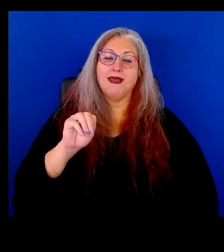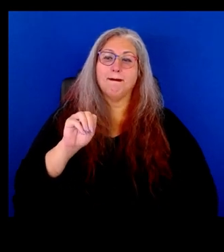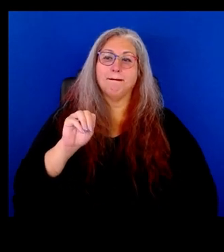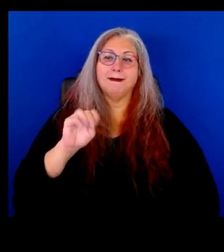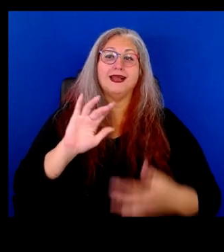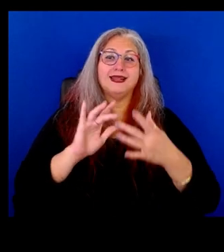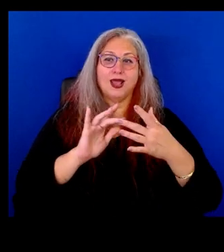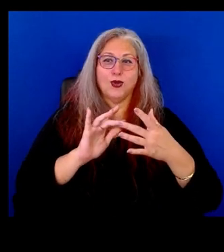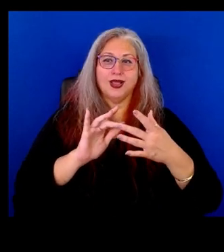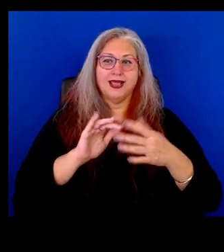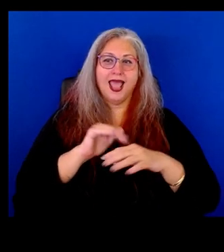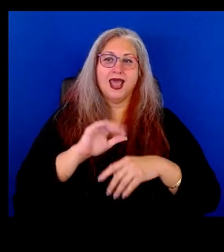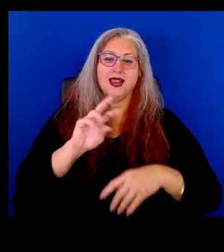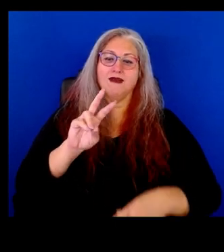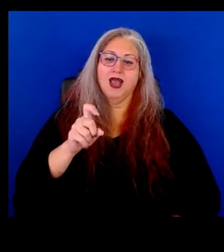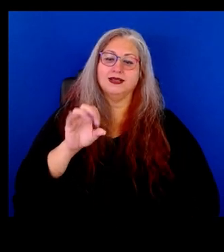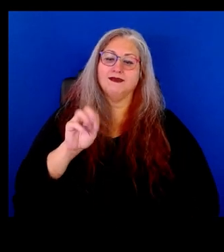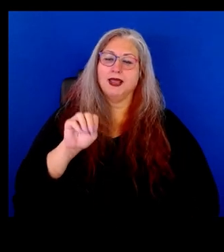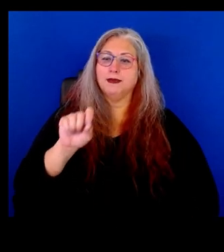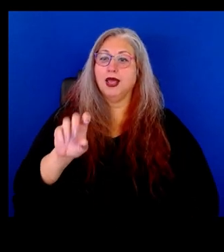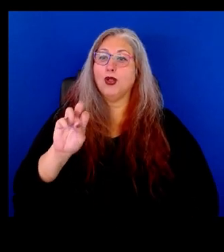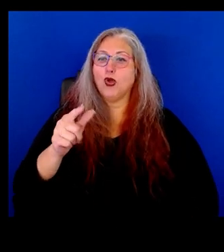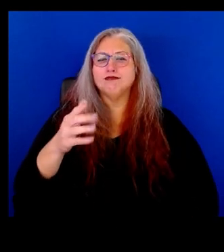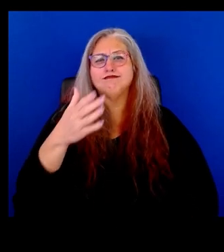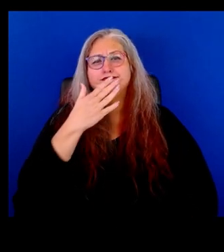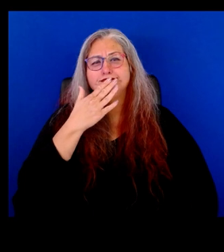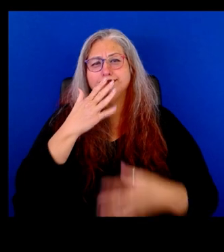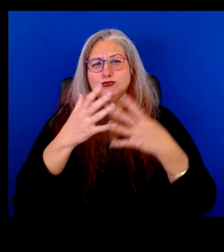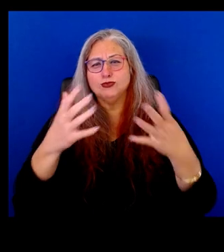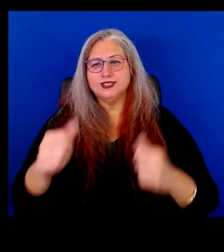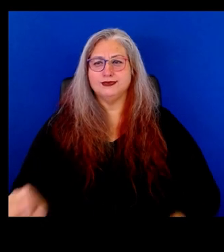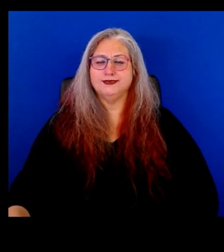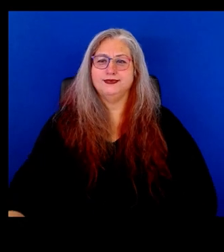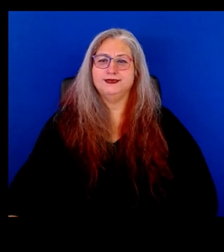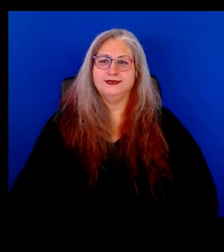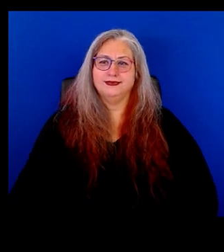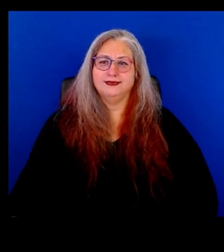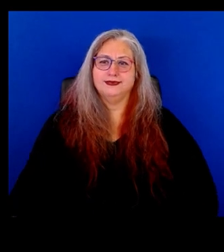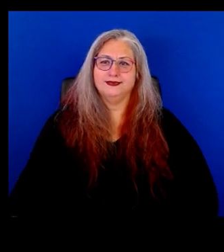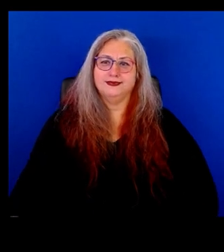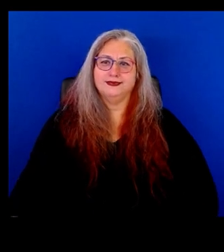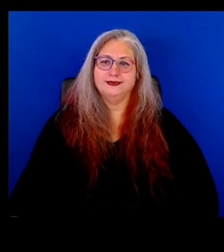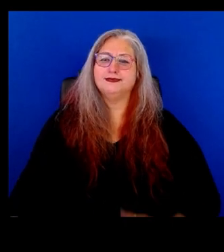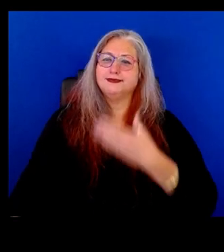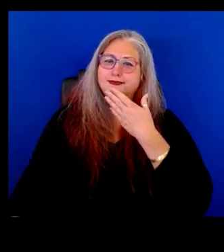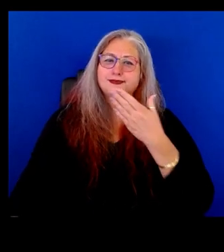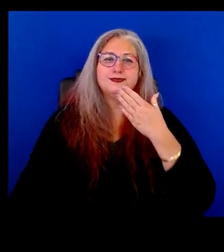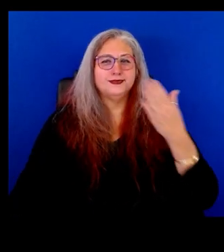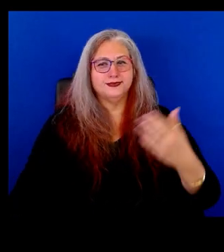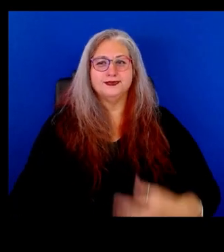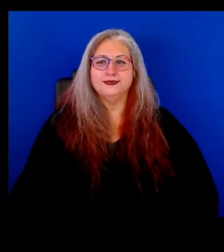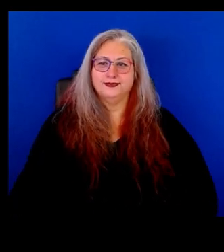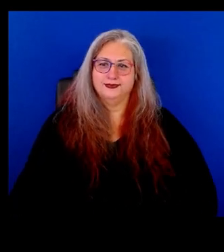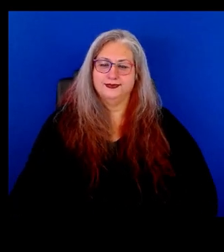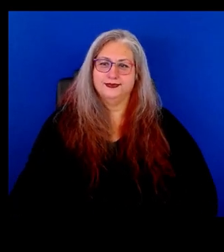Voxfam Network at voxfam.org. Thank you so much. Shukran. Thank you. Thank you.